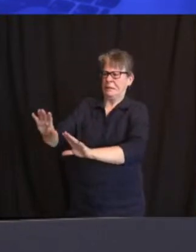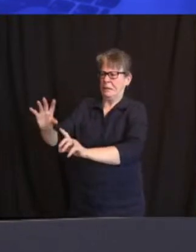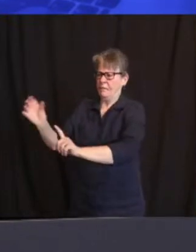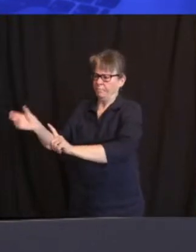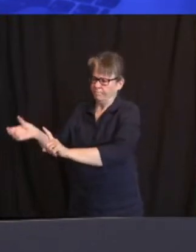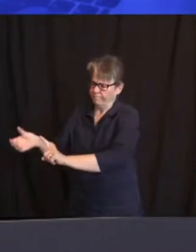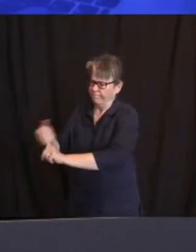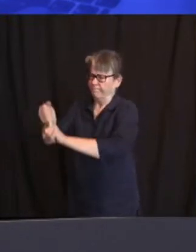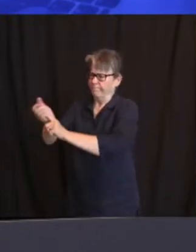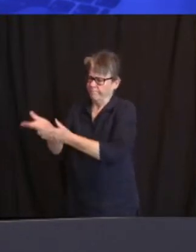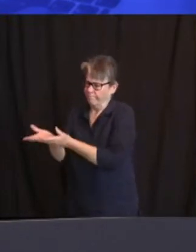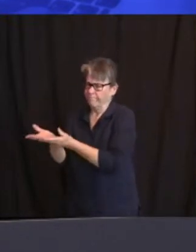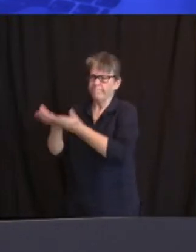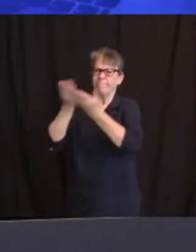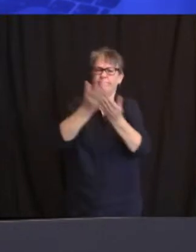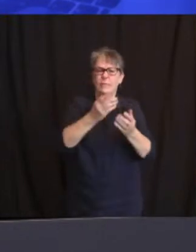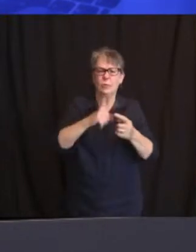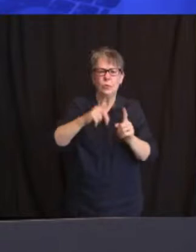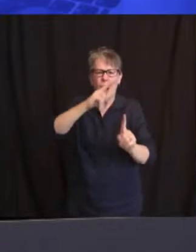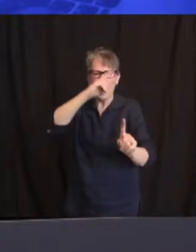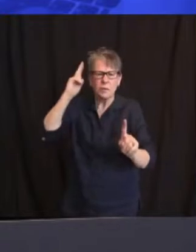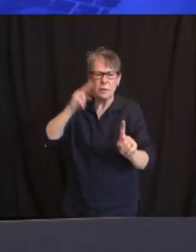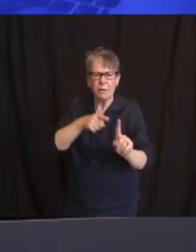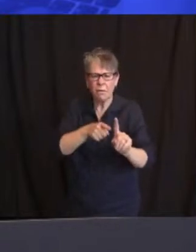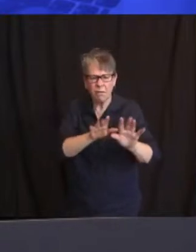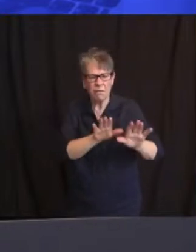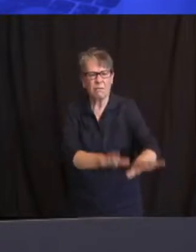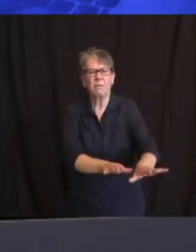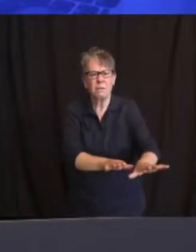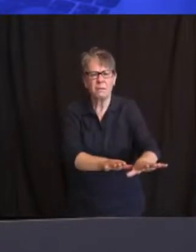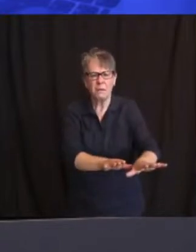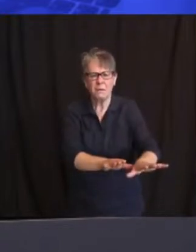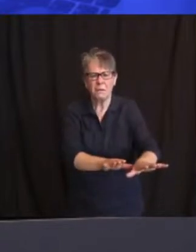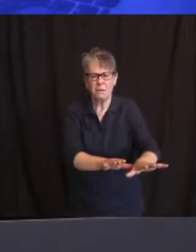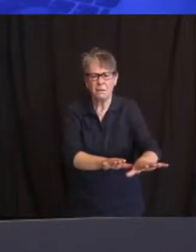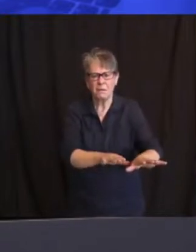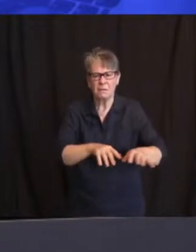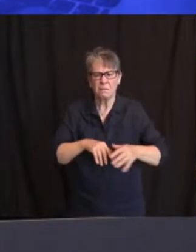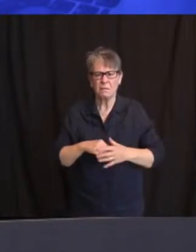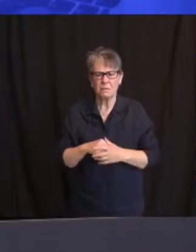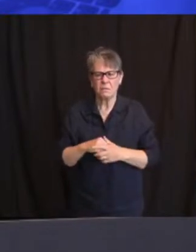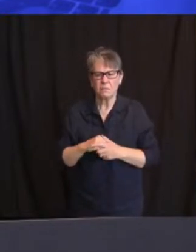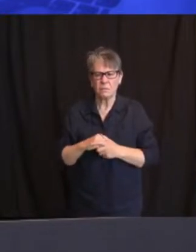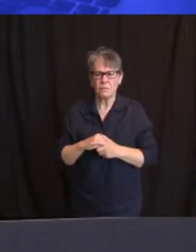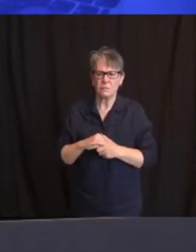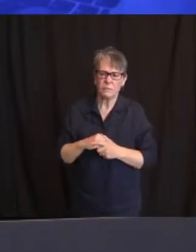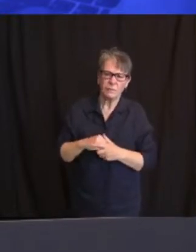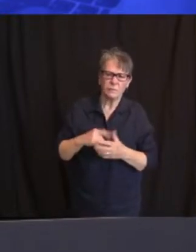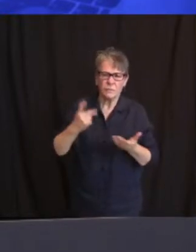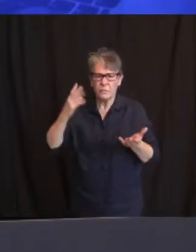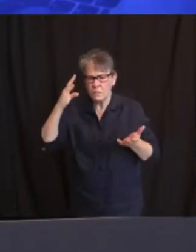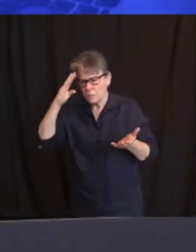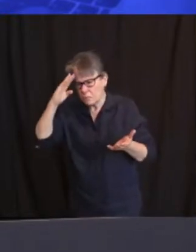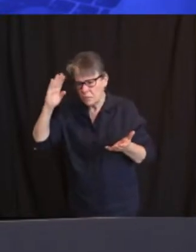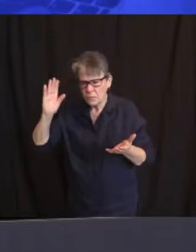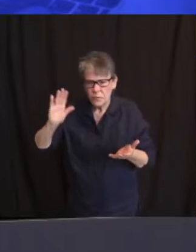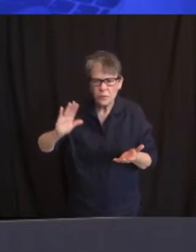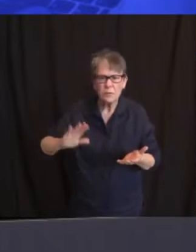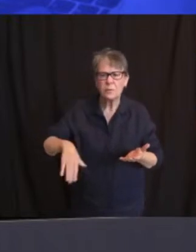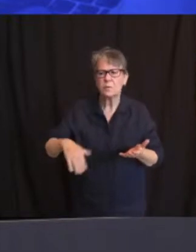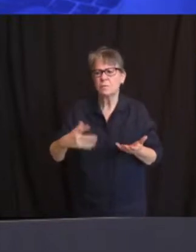a pandemic, that law enforcement across the state and country still have to respond to things. 911